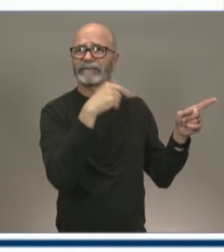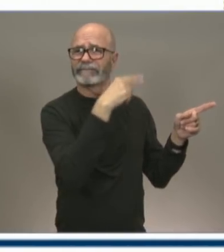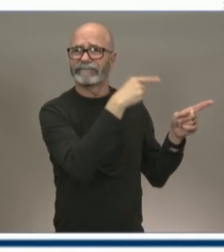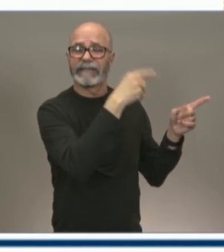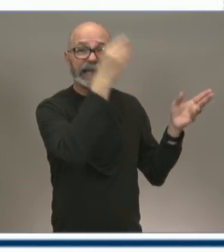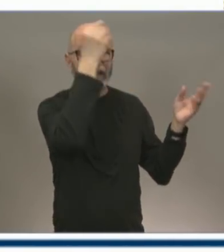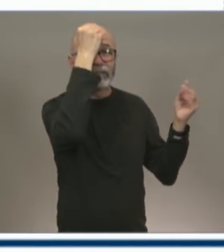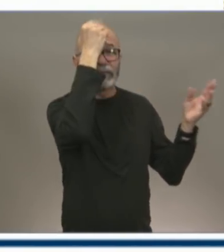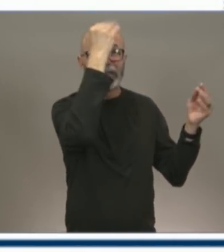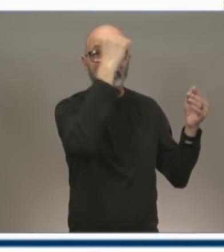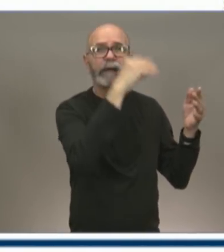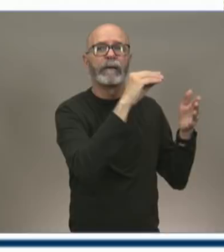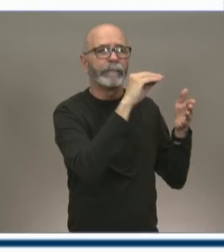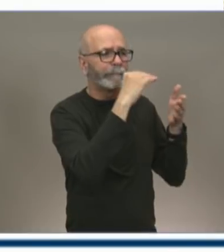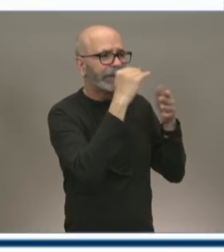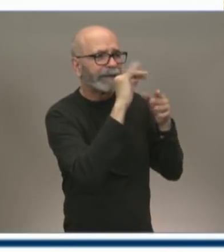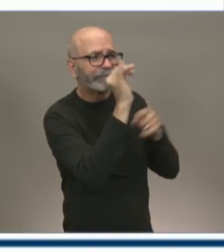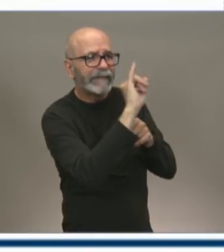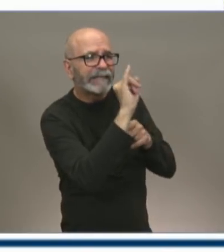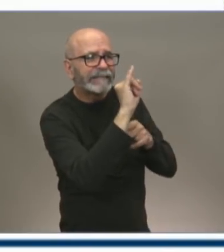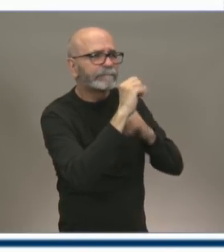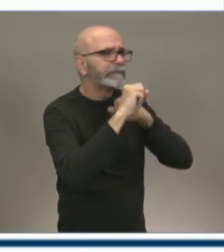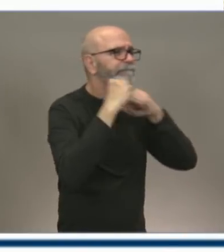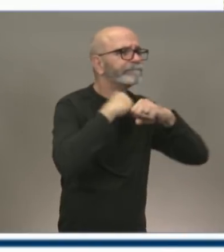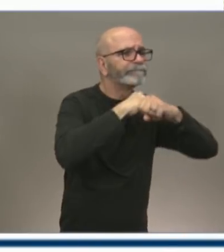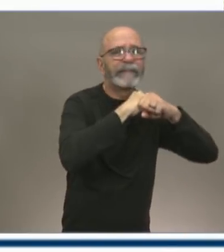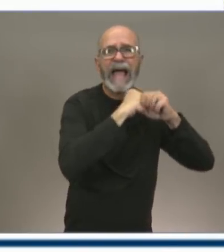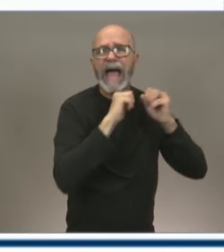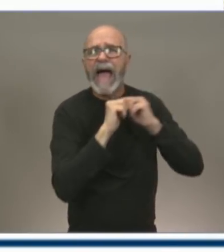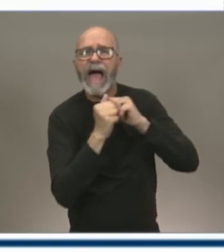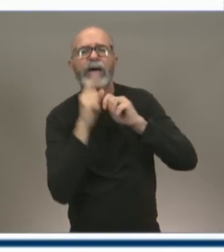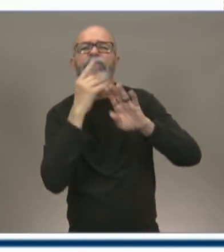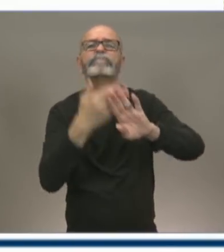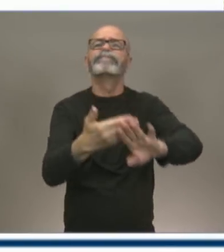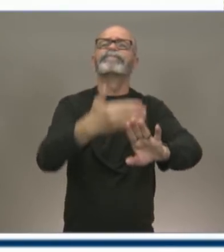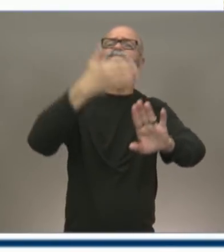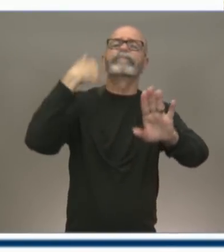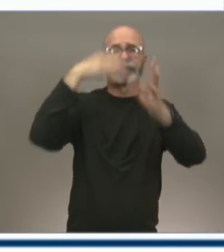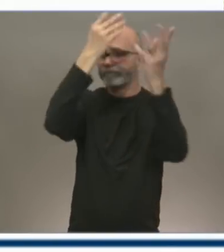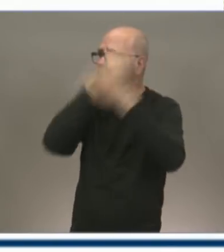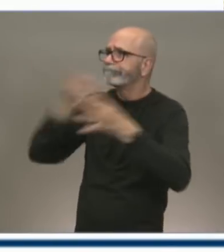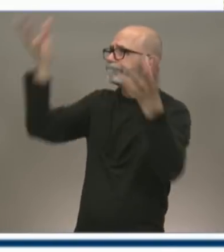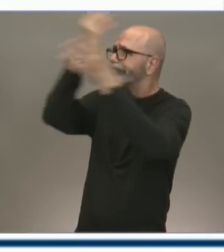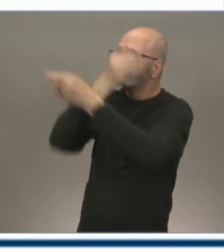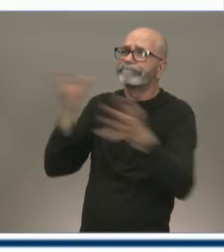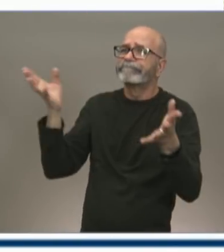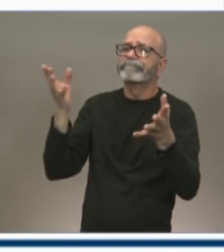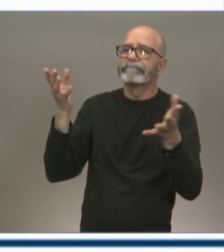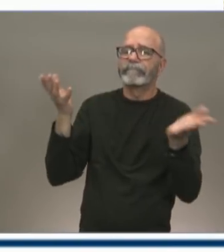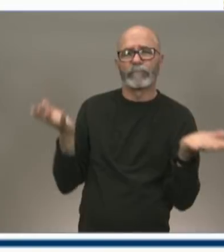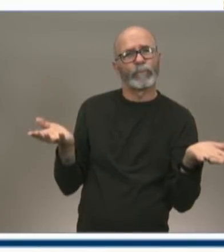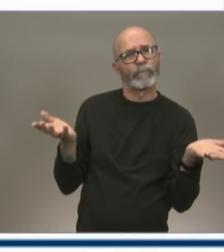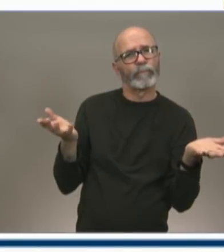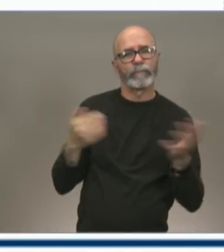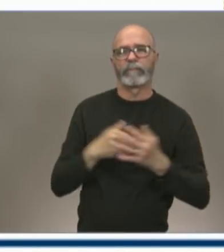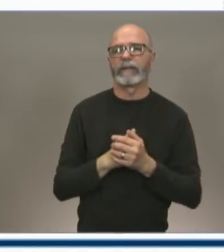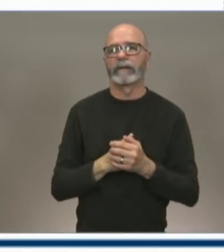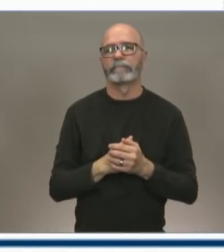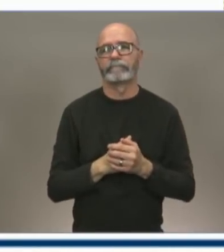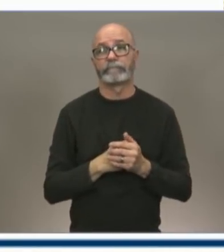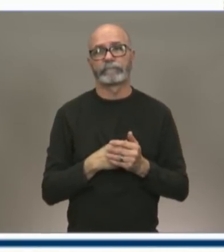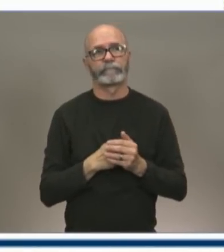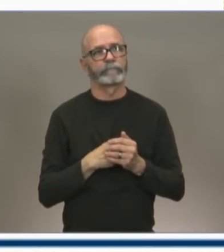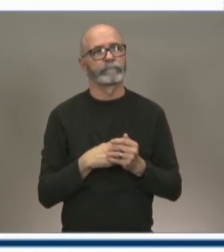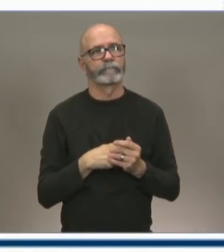that infection prevention control earlier. Why not announce this at that time when you received that report? Well, as you know, this is across the province.